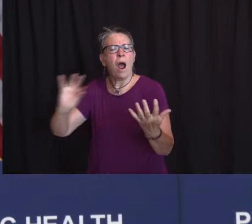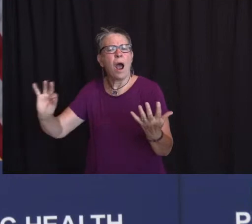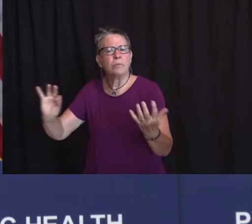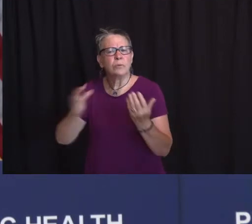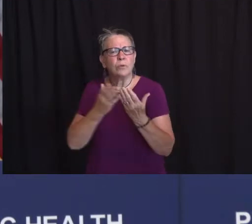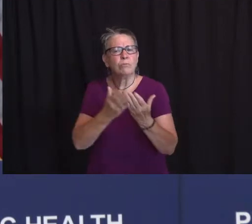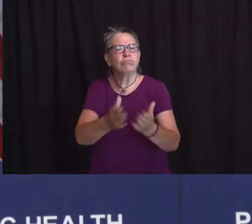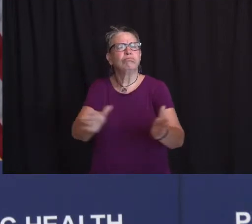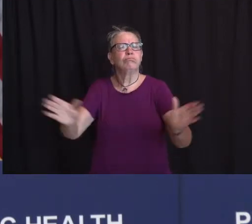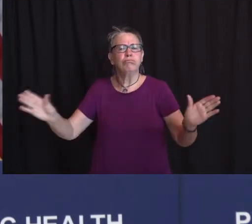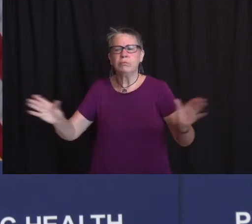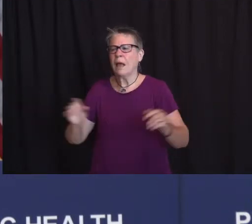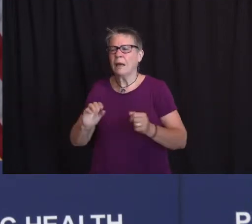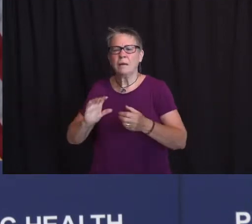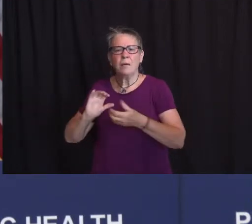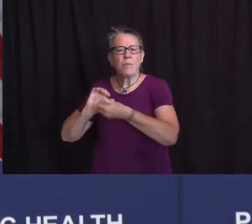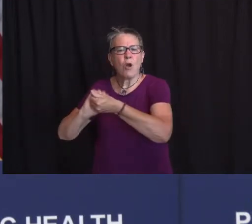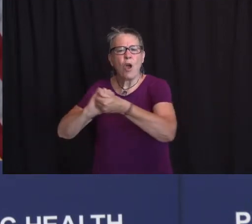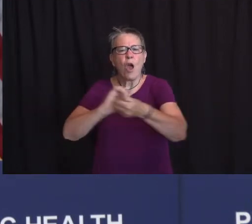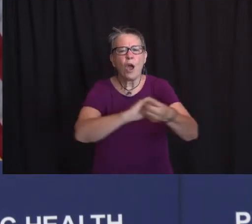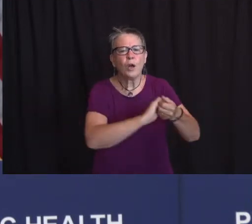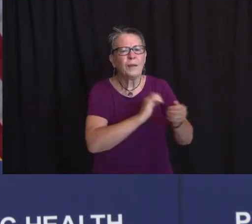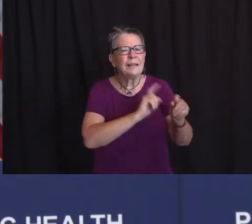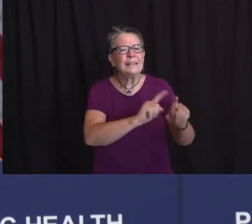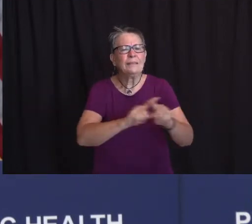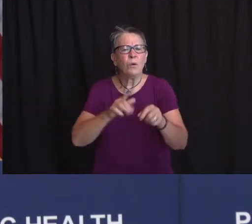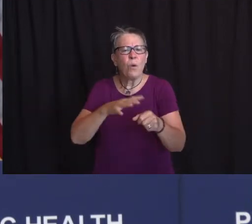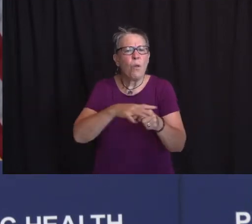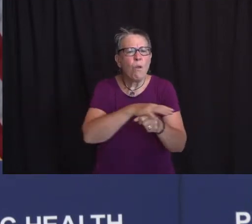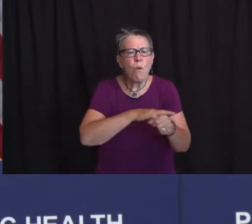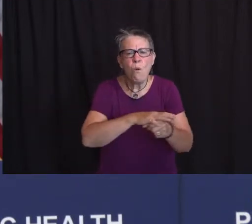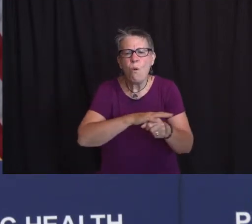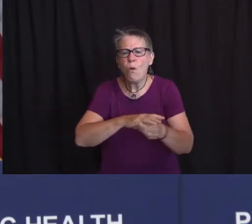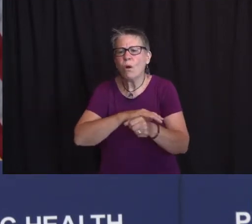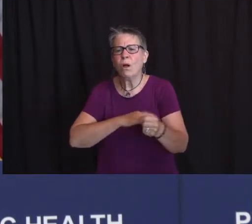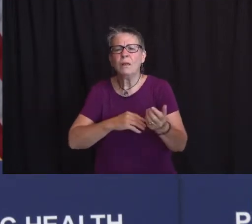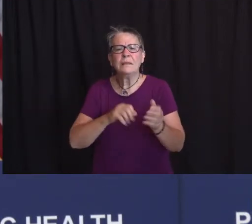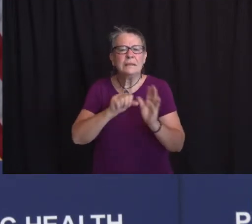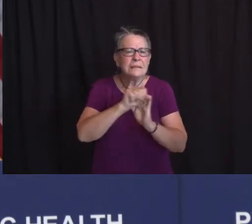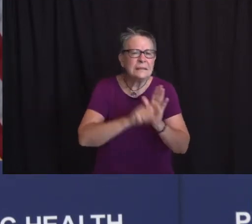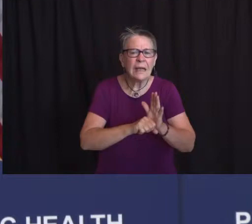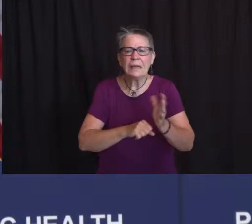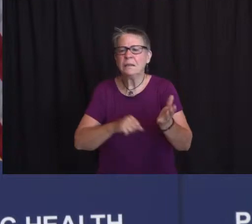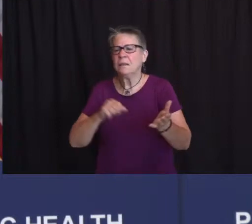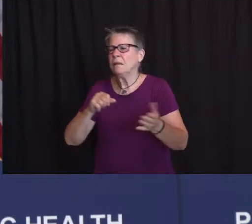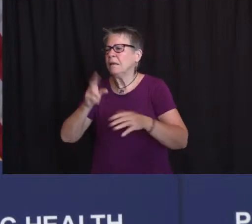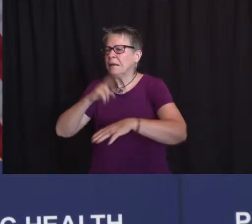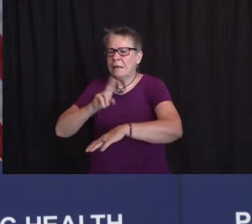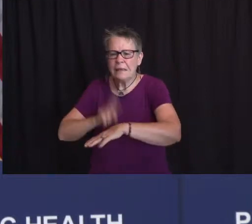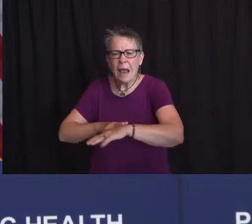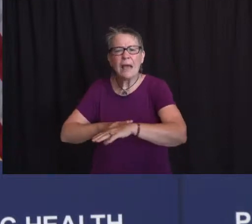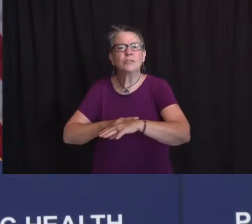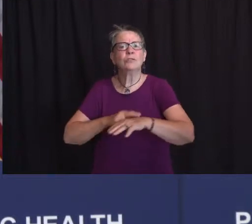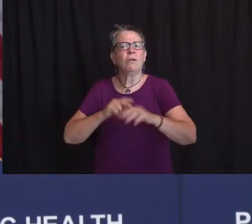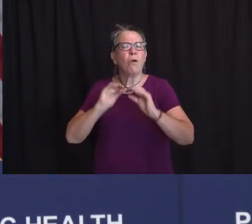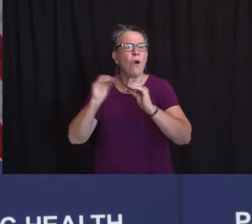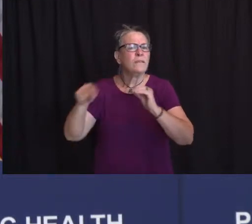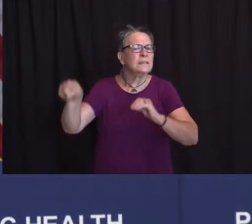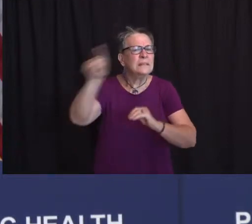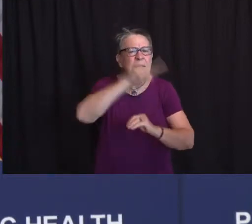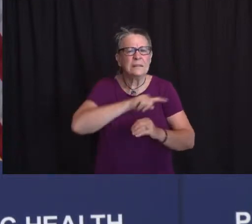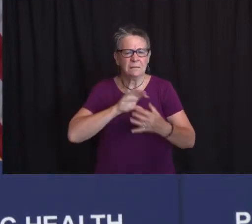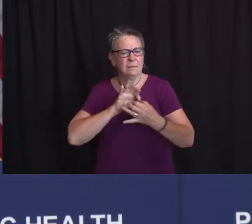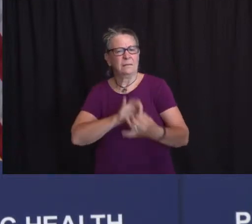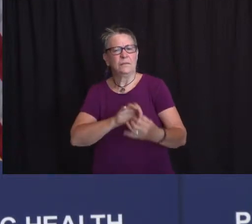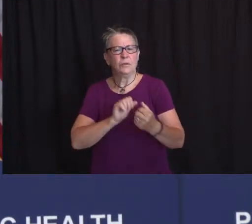state, and national level to address food insecurity among students. This second round of GEAR funding is in addition to the